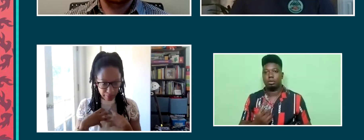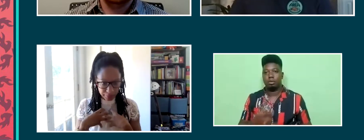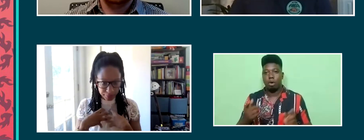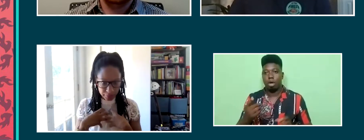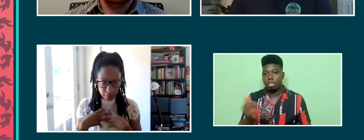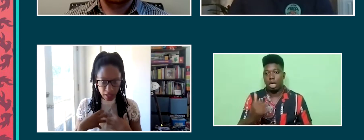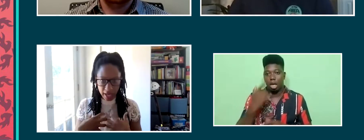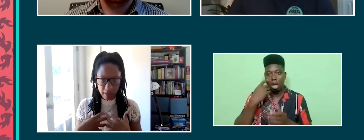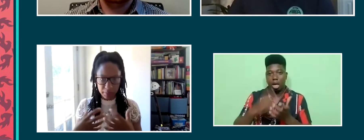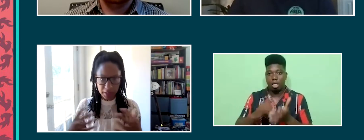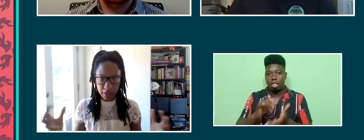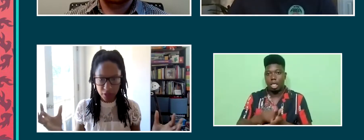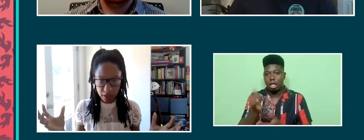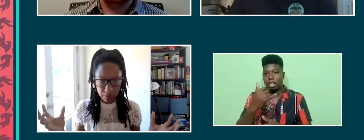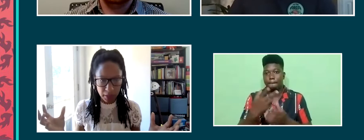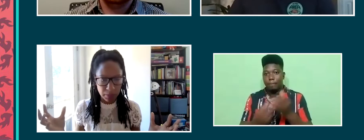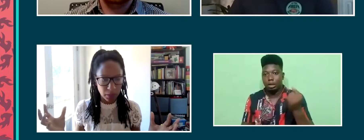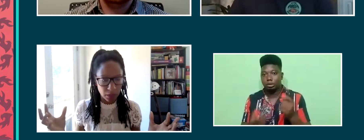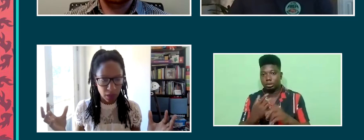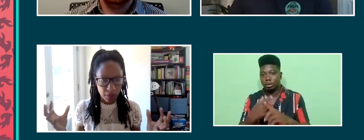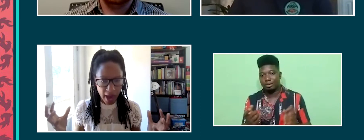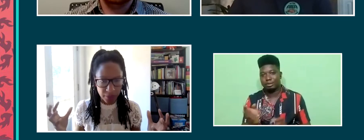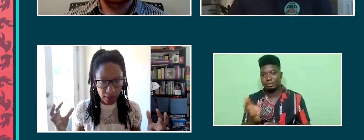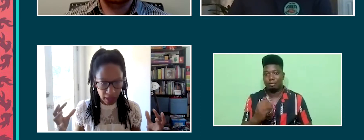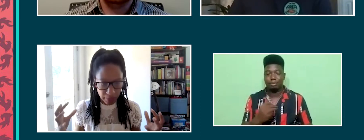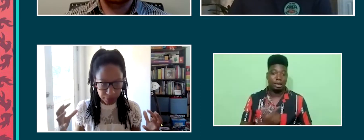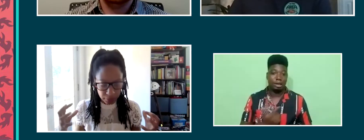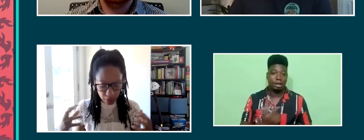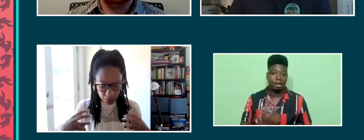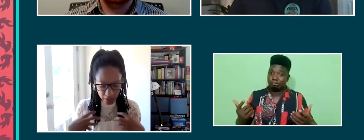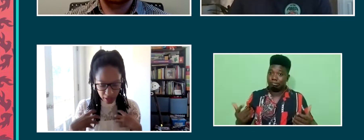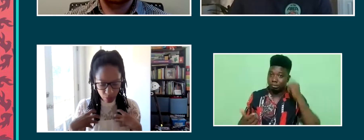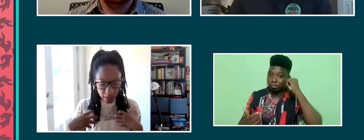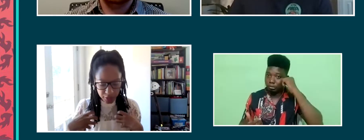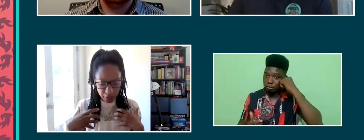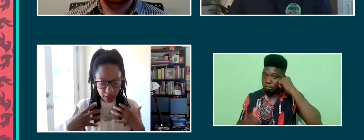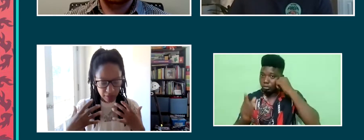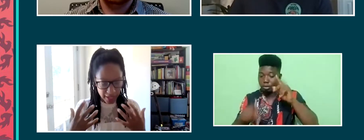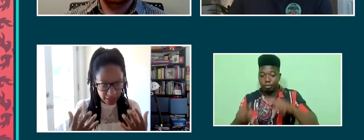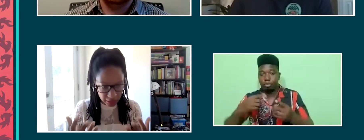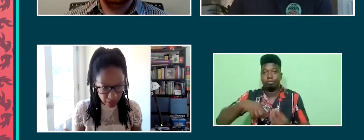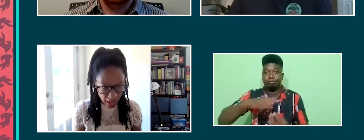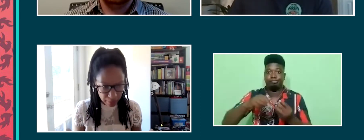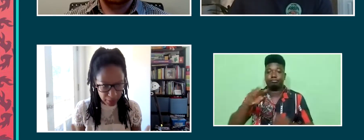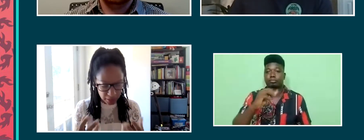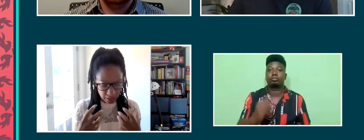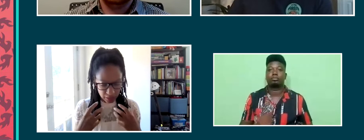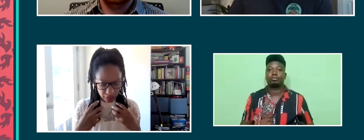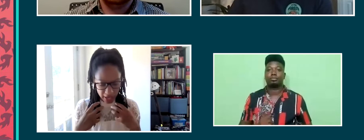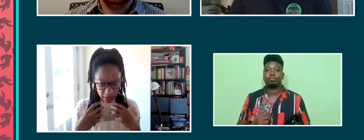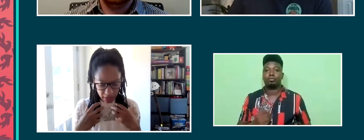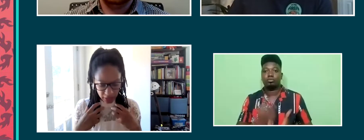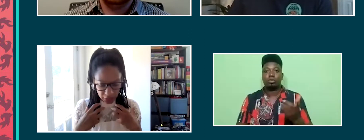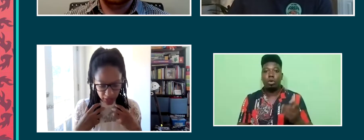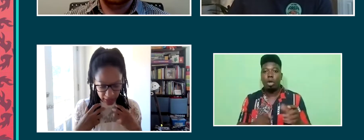hurting them and potentially people around them. Machinga, what is your advice to that person,